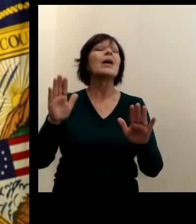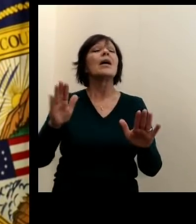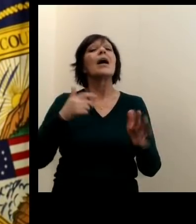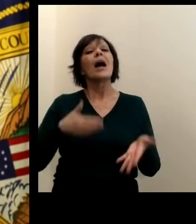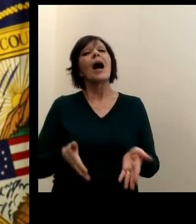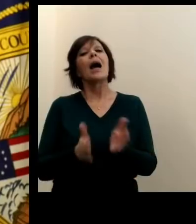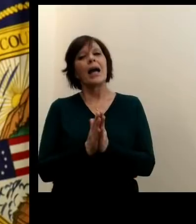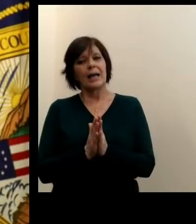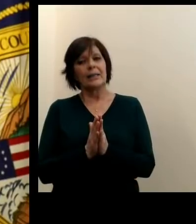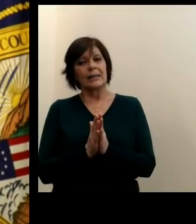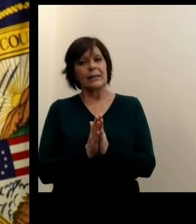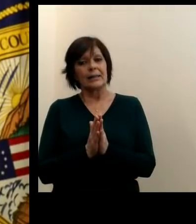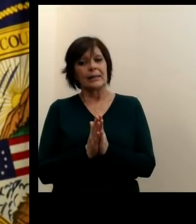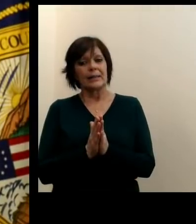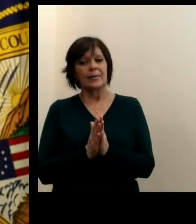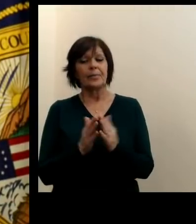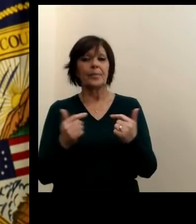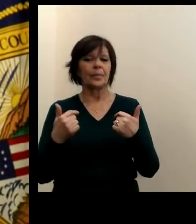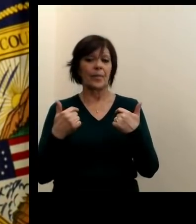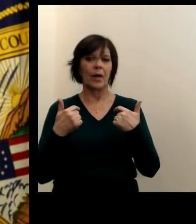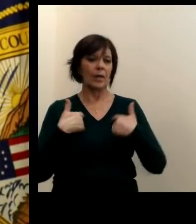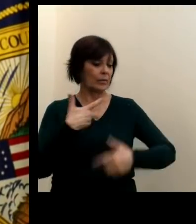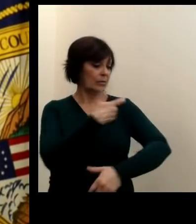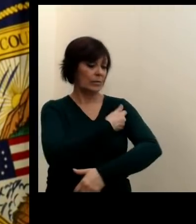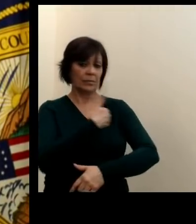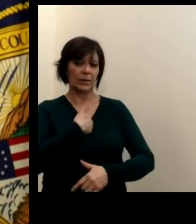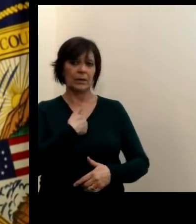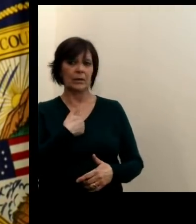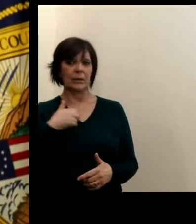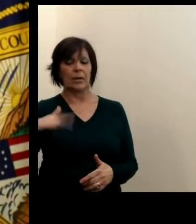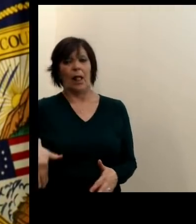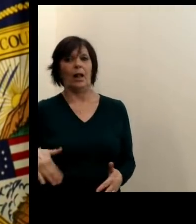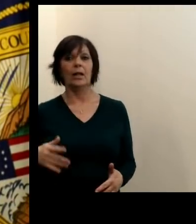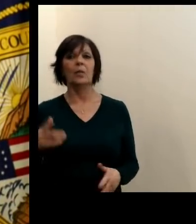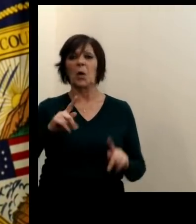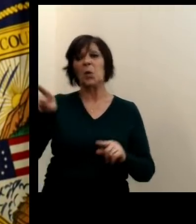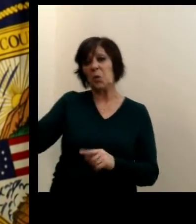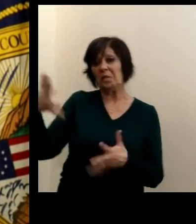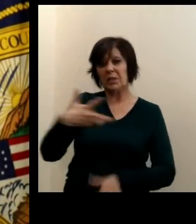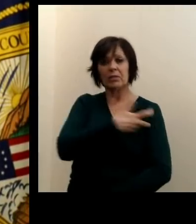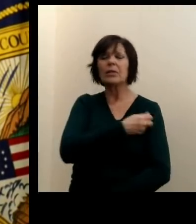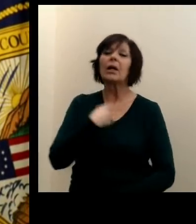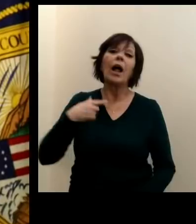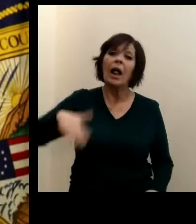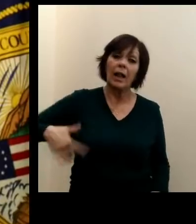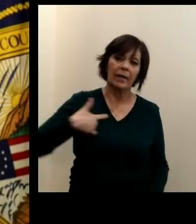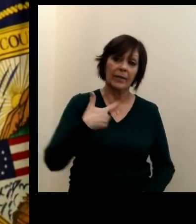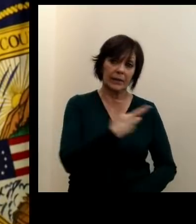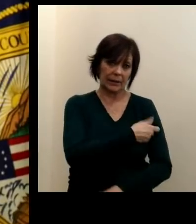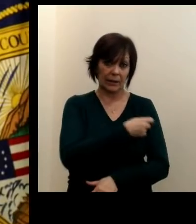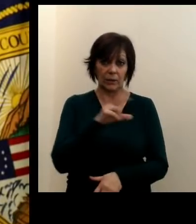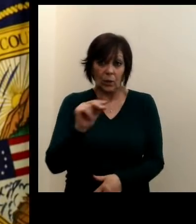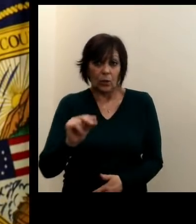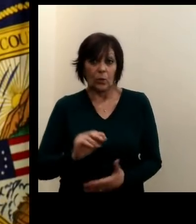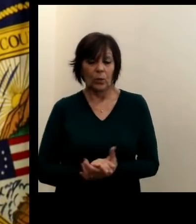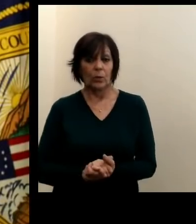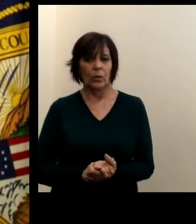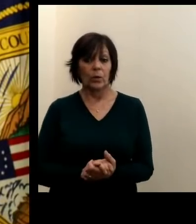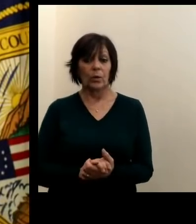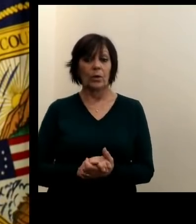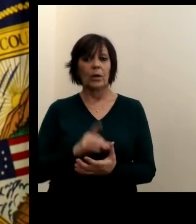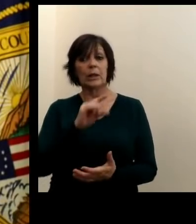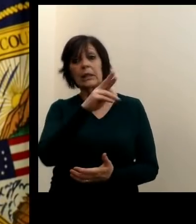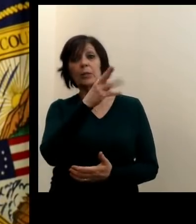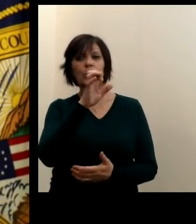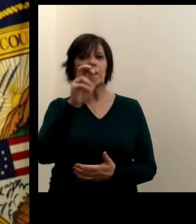ask, I have not received the vaccine. I've always had questions. Have you received the vaccine? I have not gotten my first dose of vaccine yet. Dr.